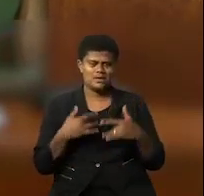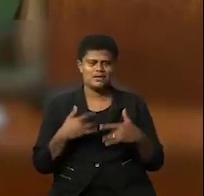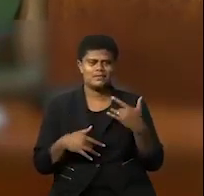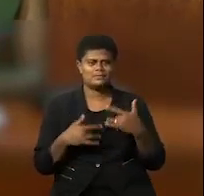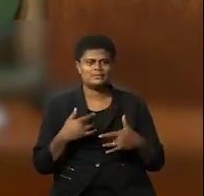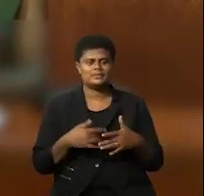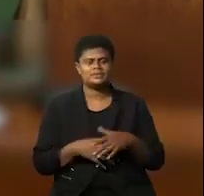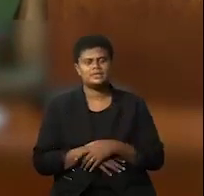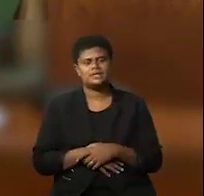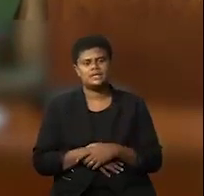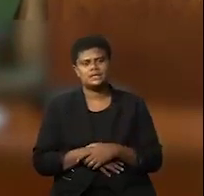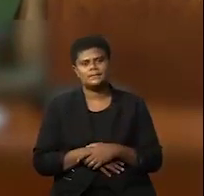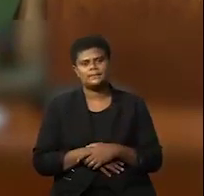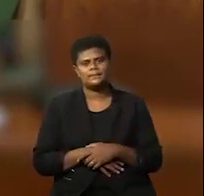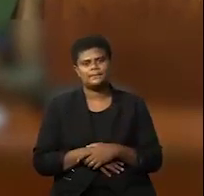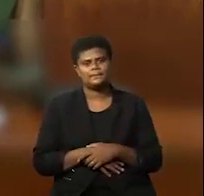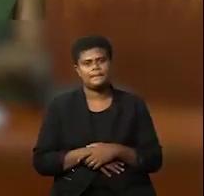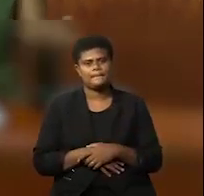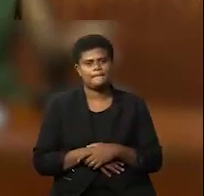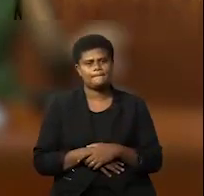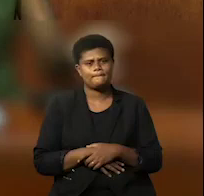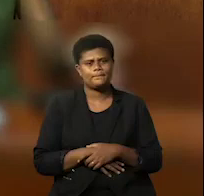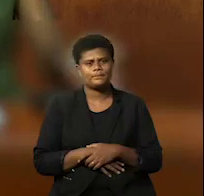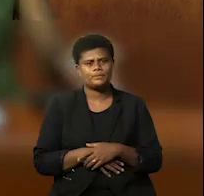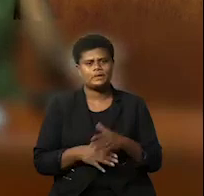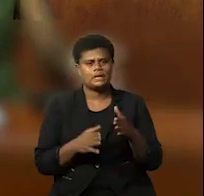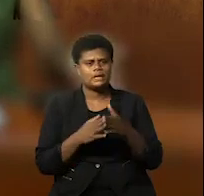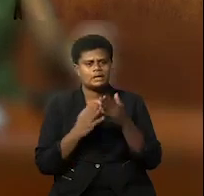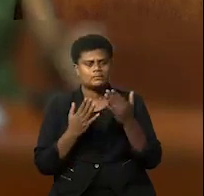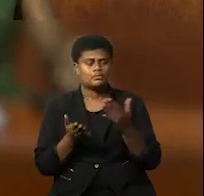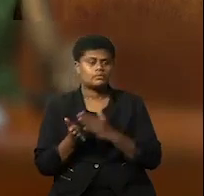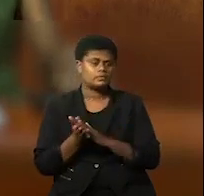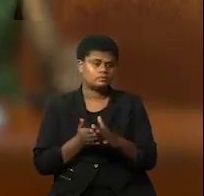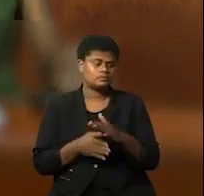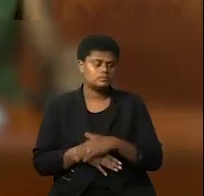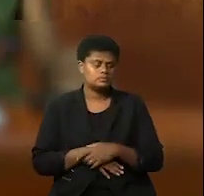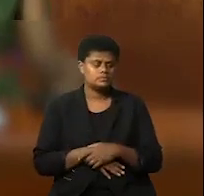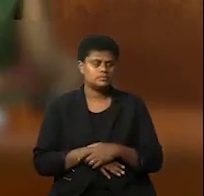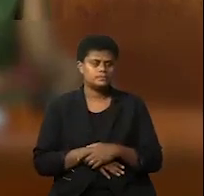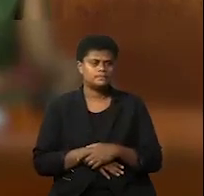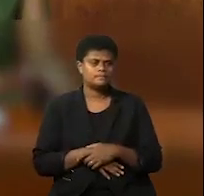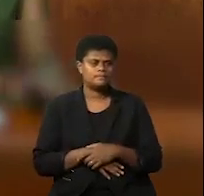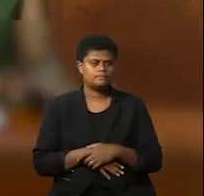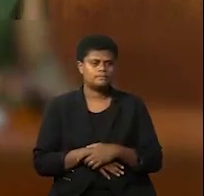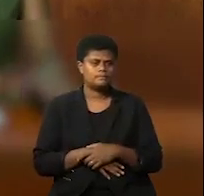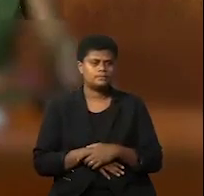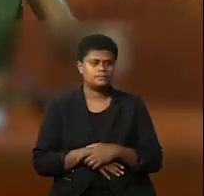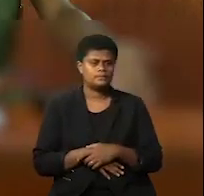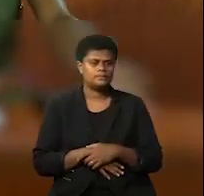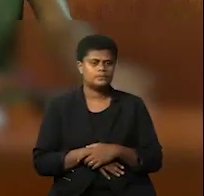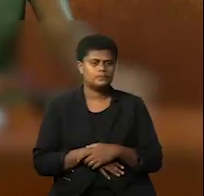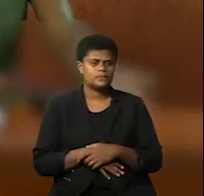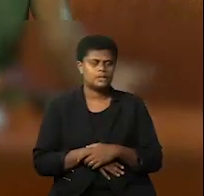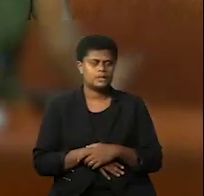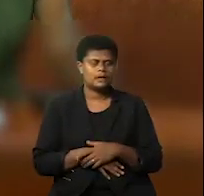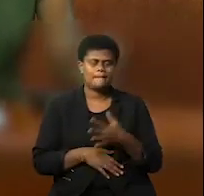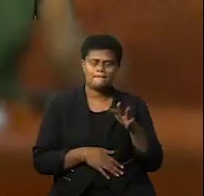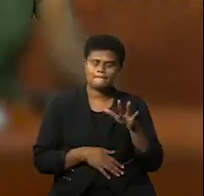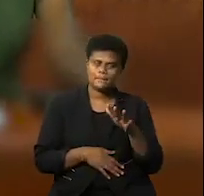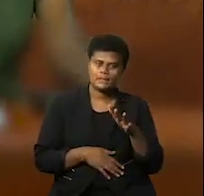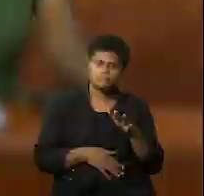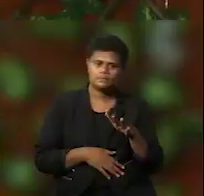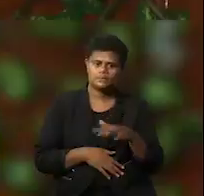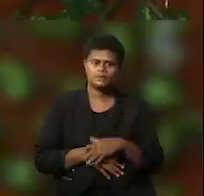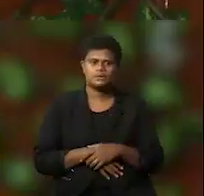us, those that lend a hand, you know. And, you know, the book of Hebrews in chapter 13, we just read, you know, the Bible says, you know, entertain strangers. You don't know. You might be